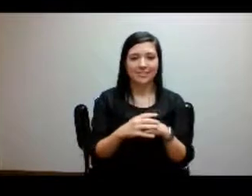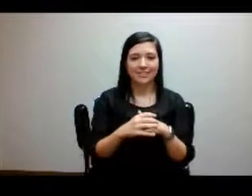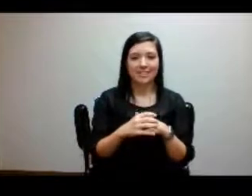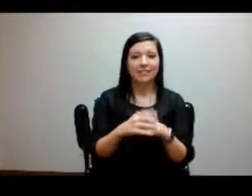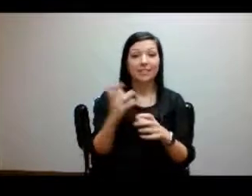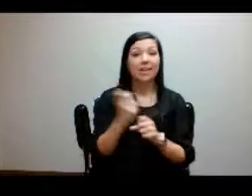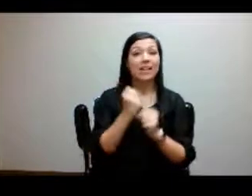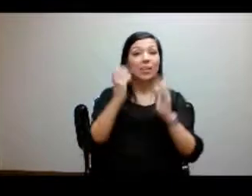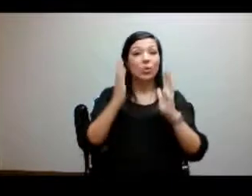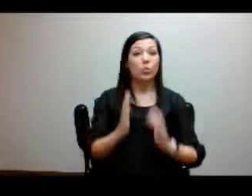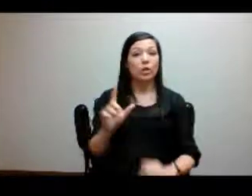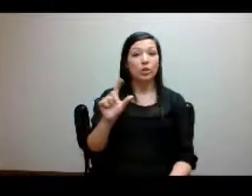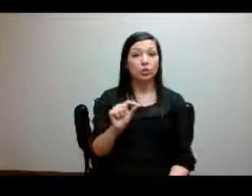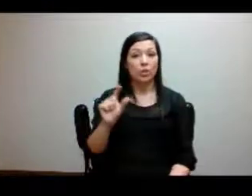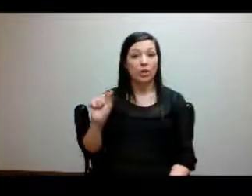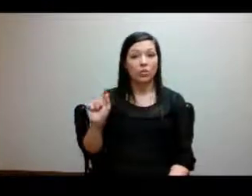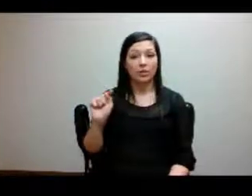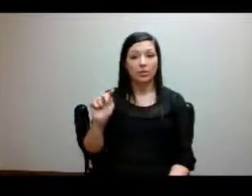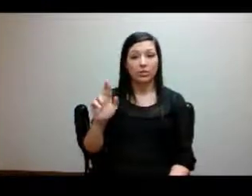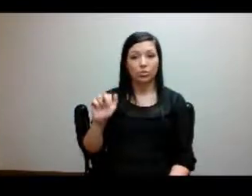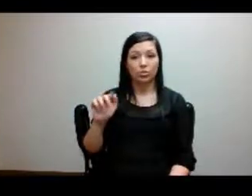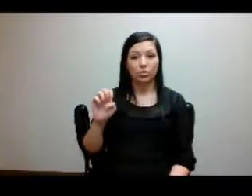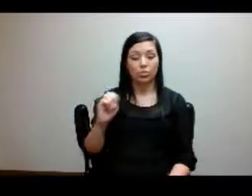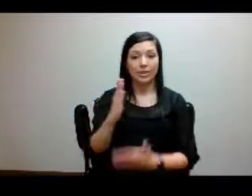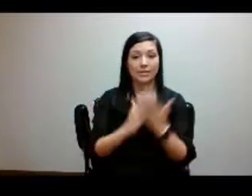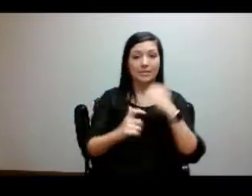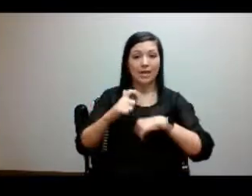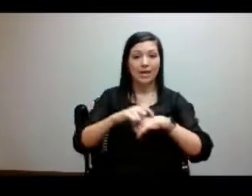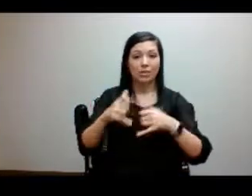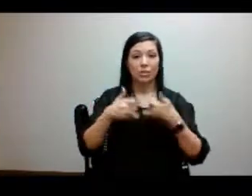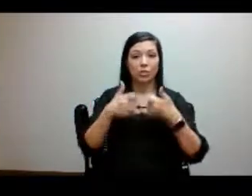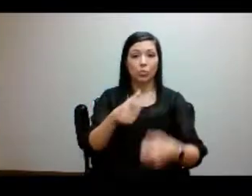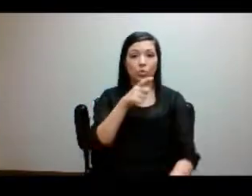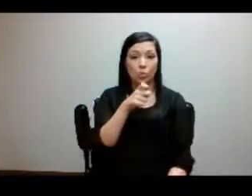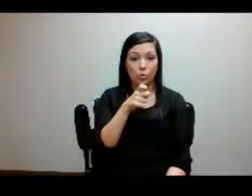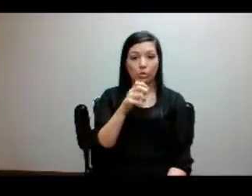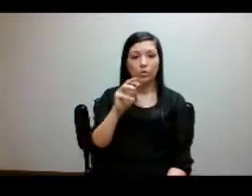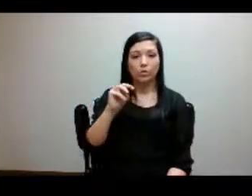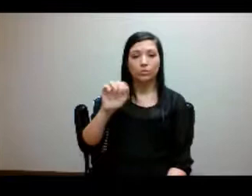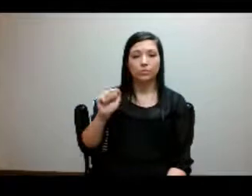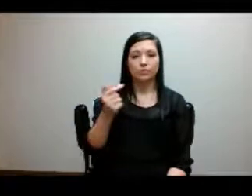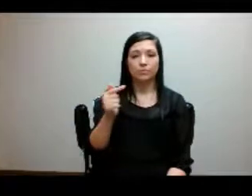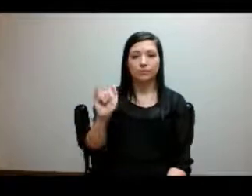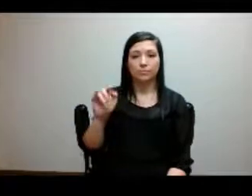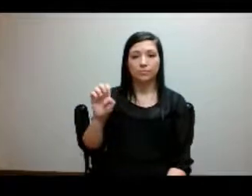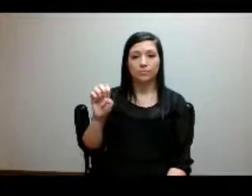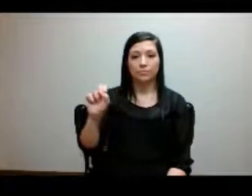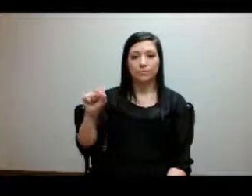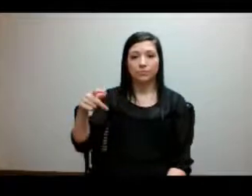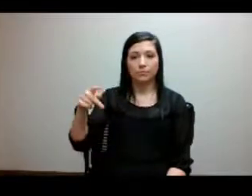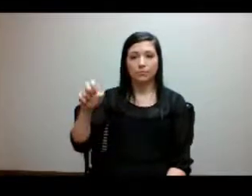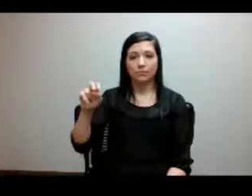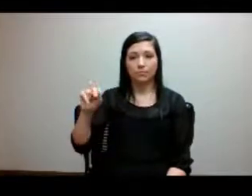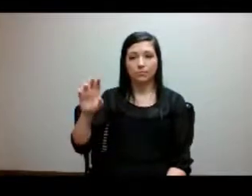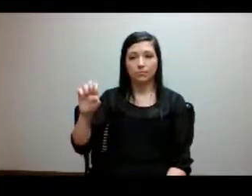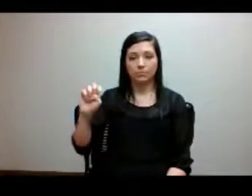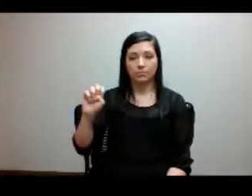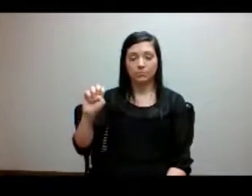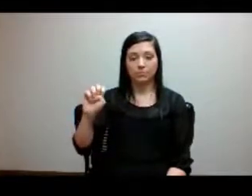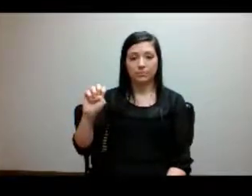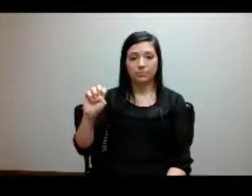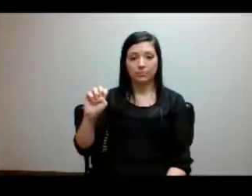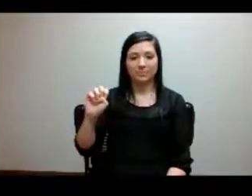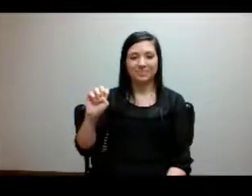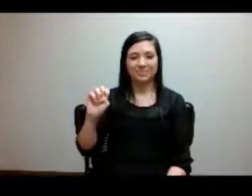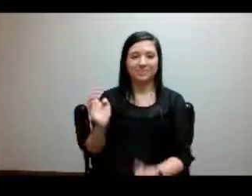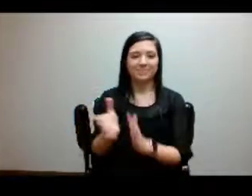of the 2020 Trace Adjunct Award is Maggie Spence. Congratulations,